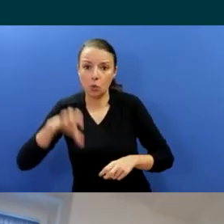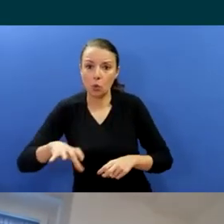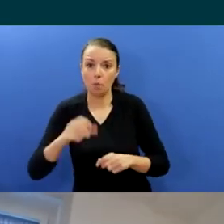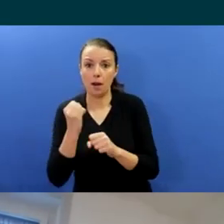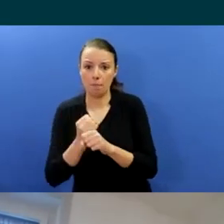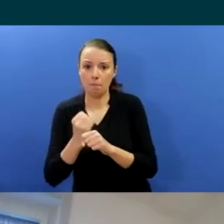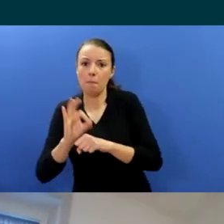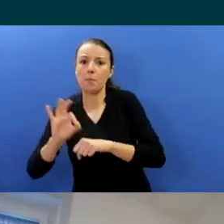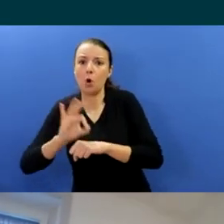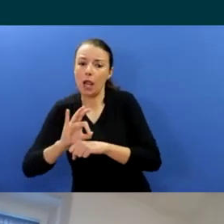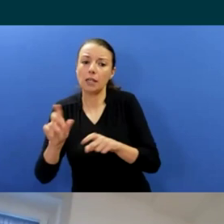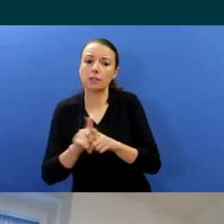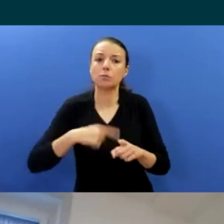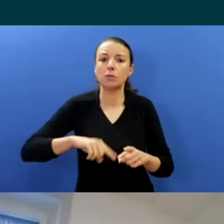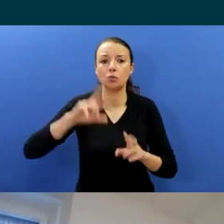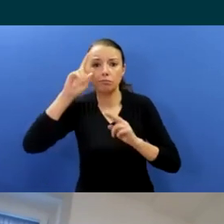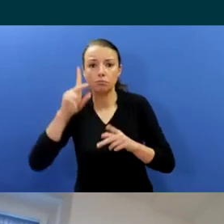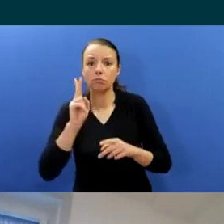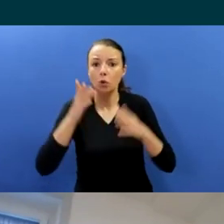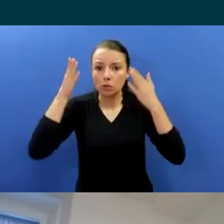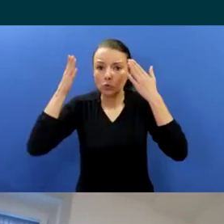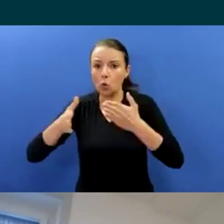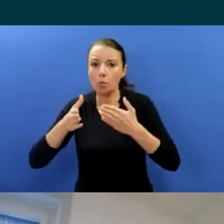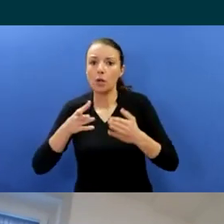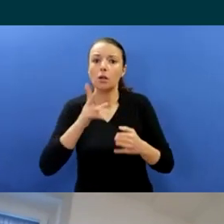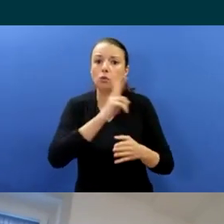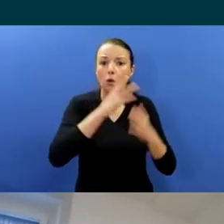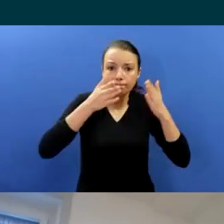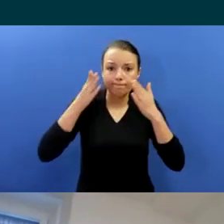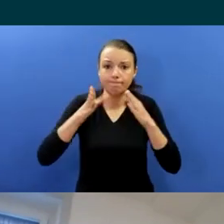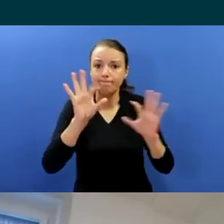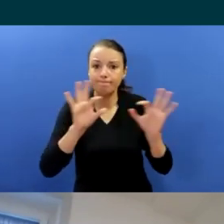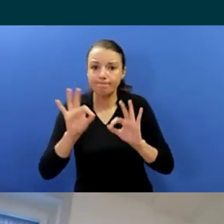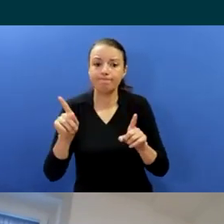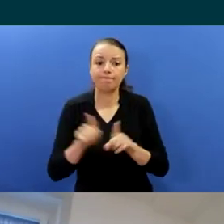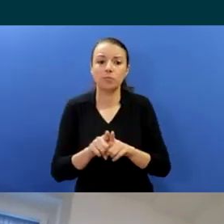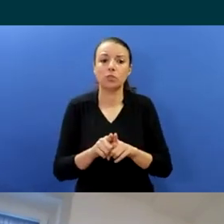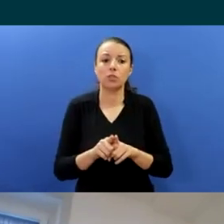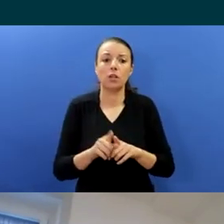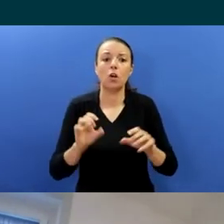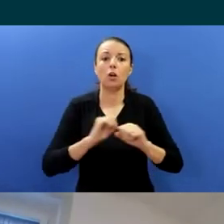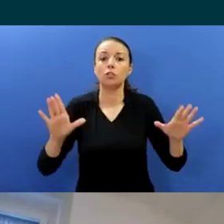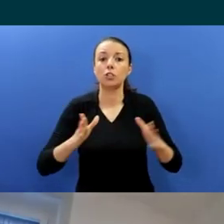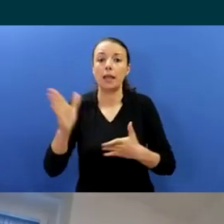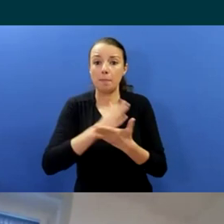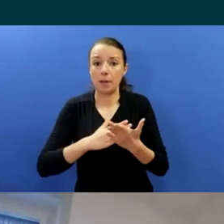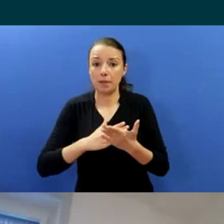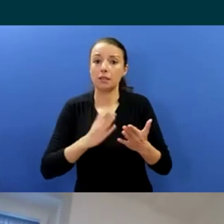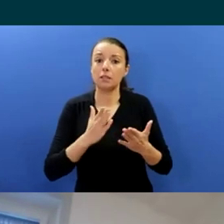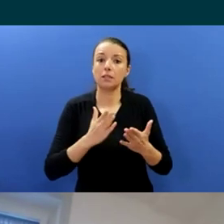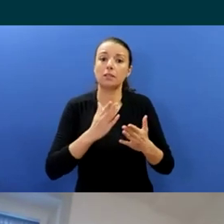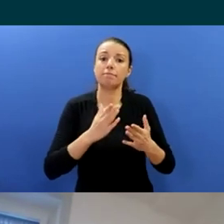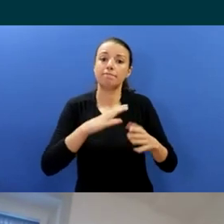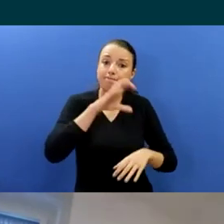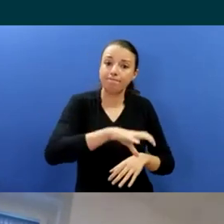of course, our communication department also published like media announcements, and